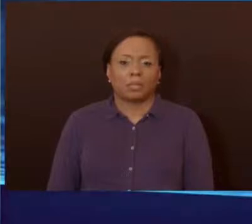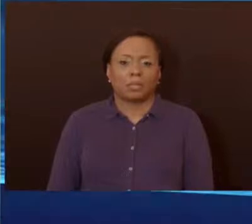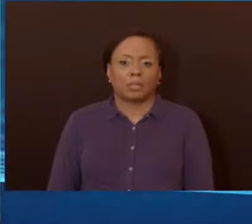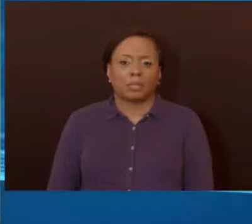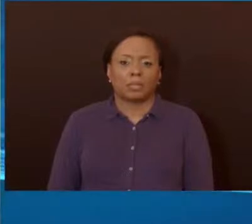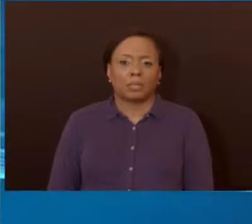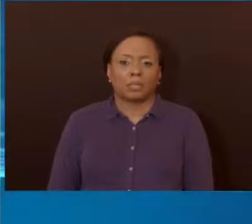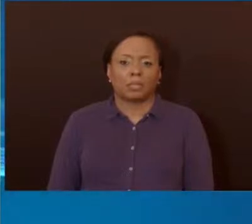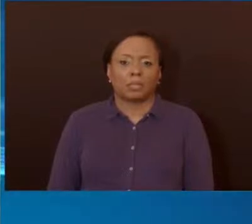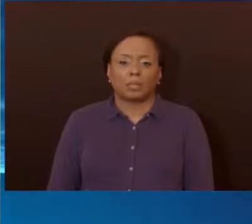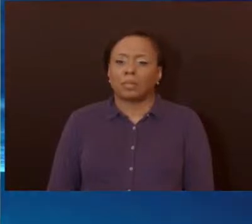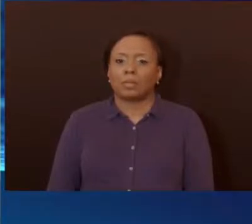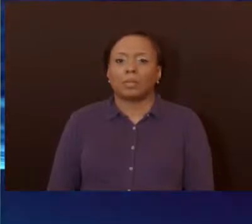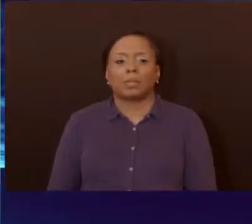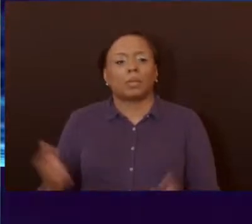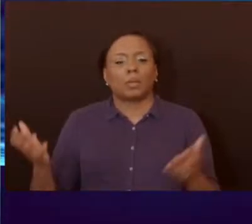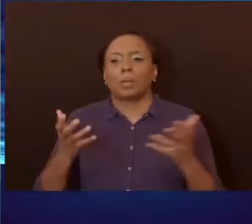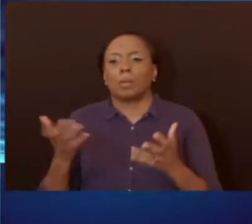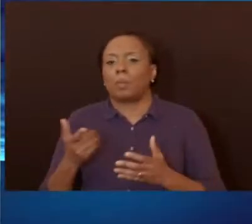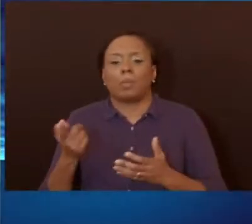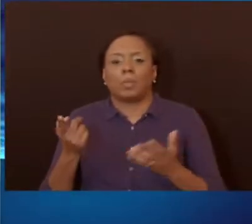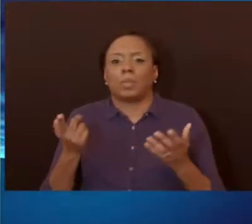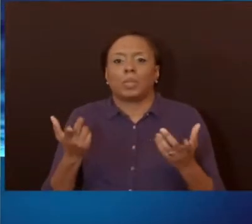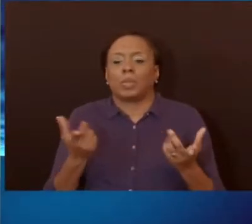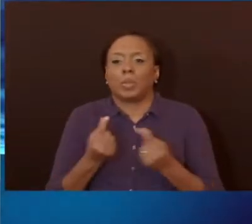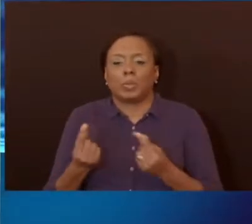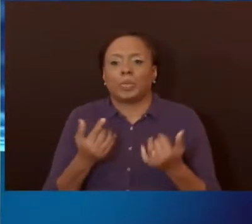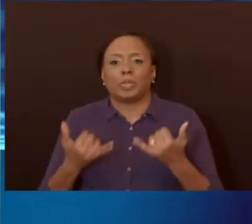the measures being put in place at this moment to counter?